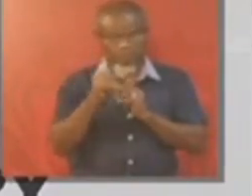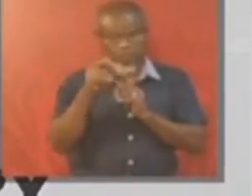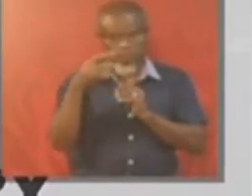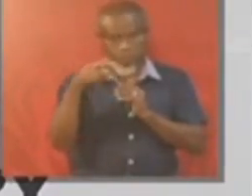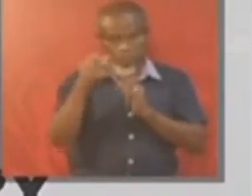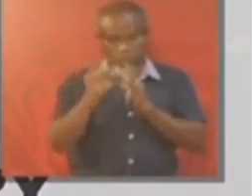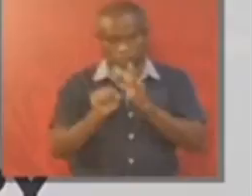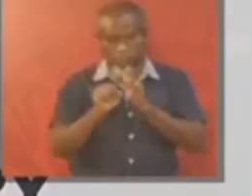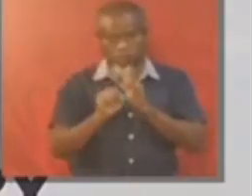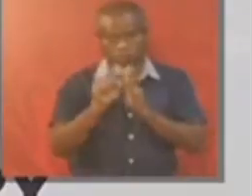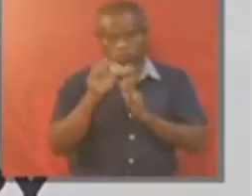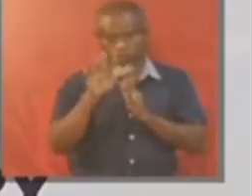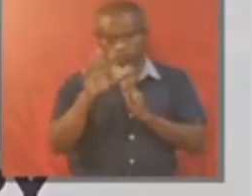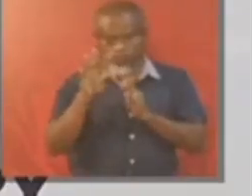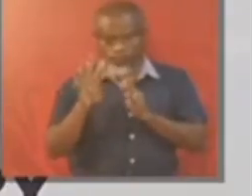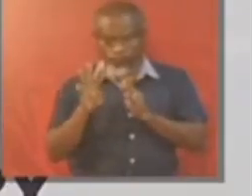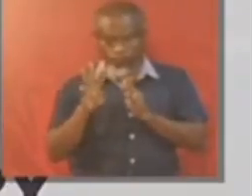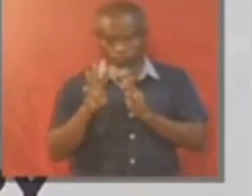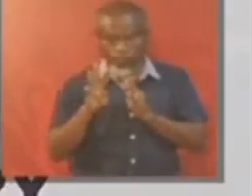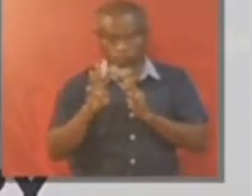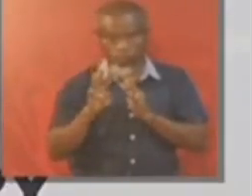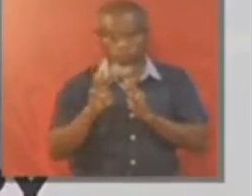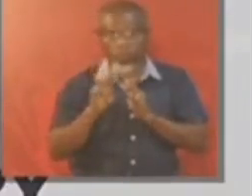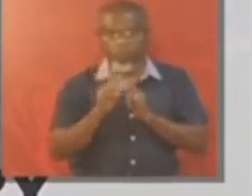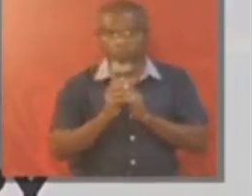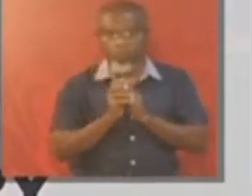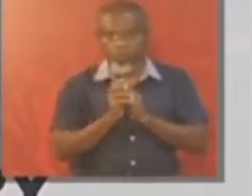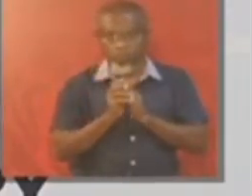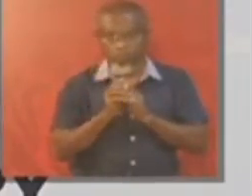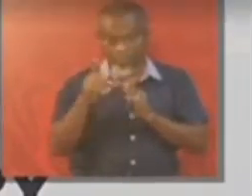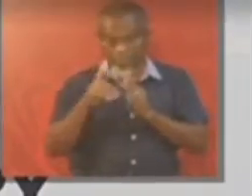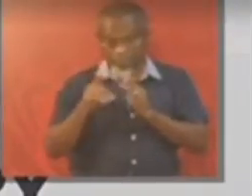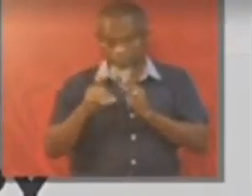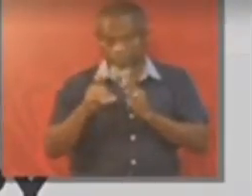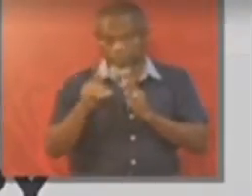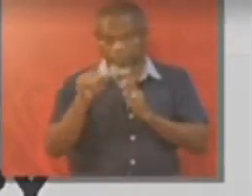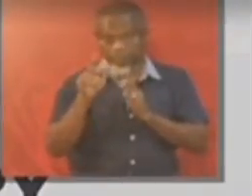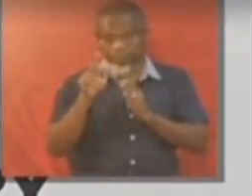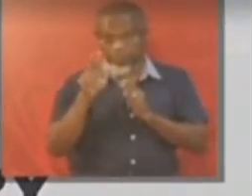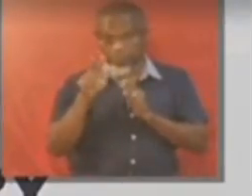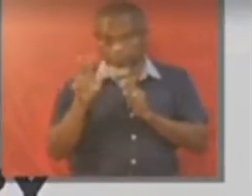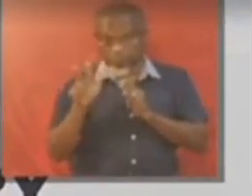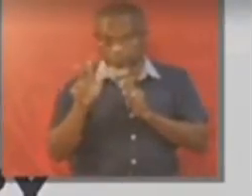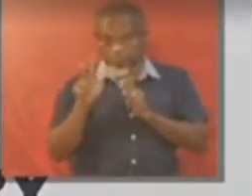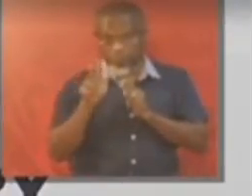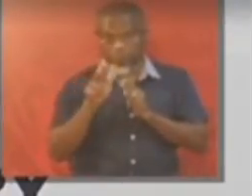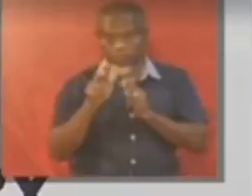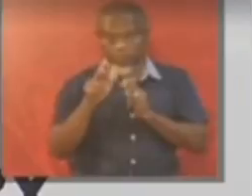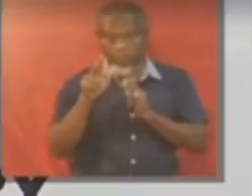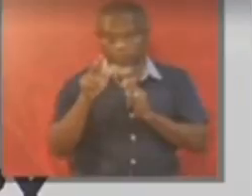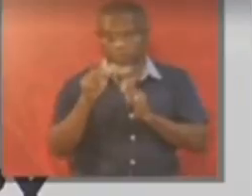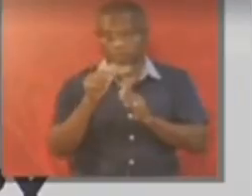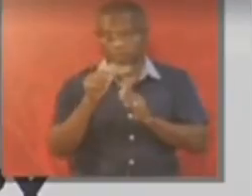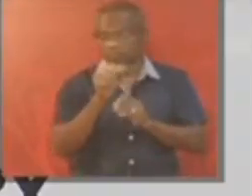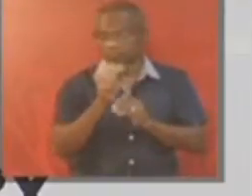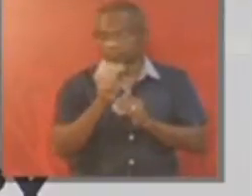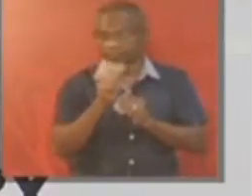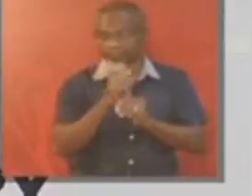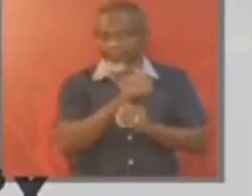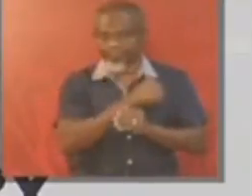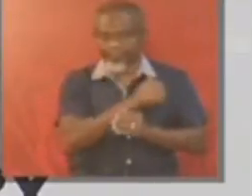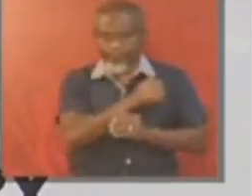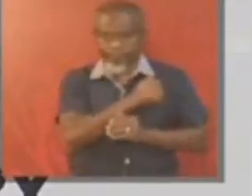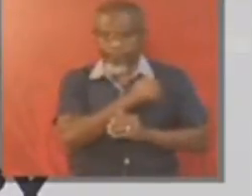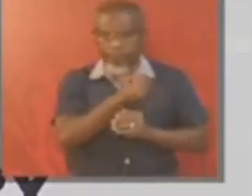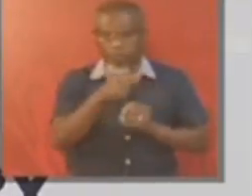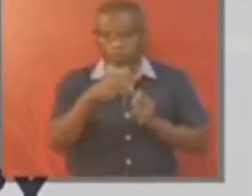Paria Suites, 70. Davy Halls, 33. UWI Freedom Hall, 33. And UWI Canada Hall, 87.